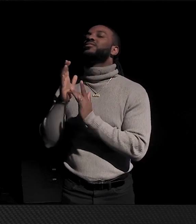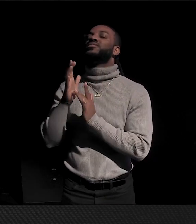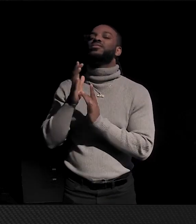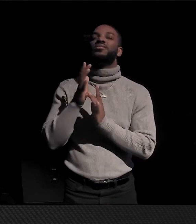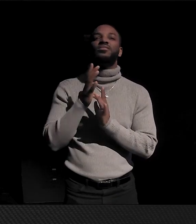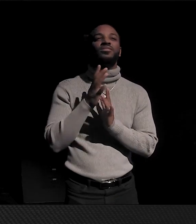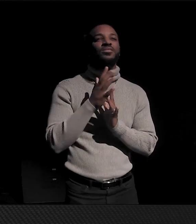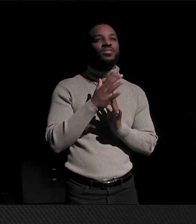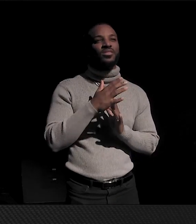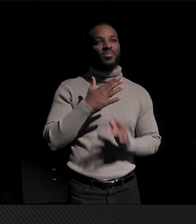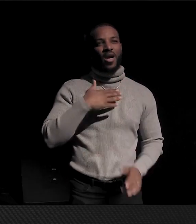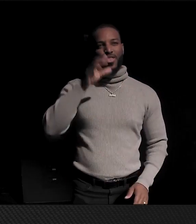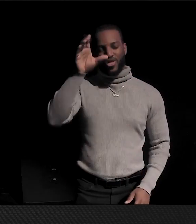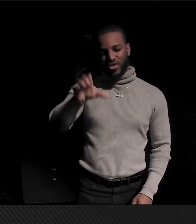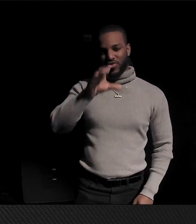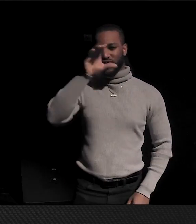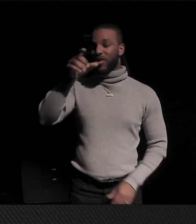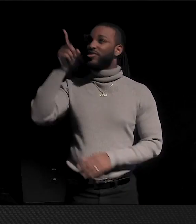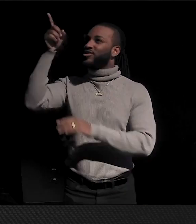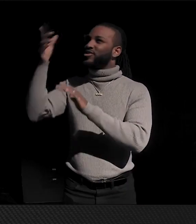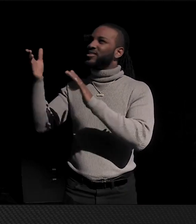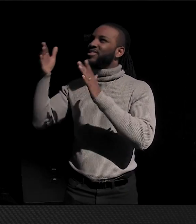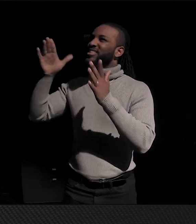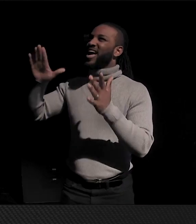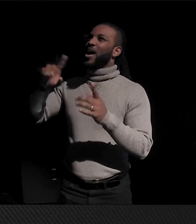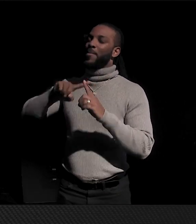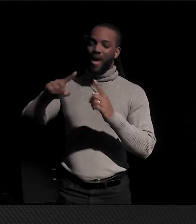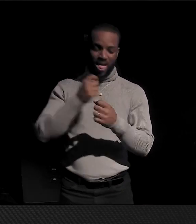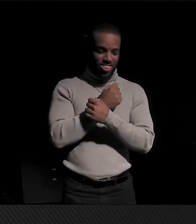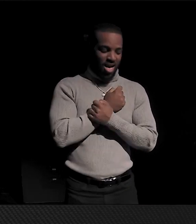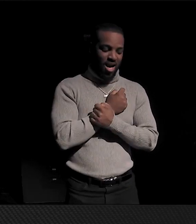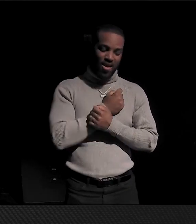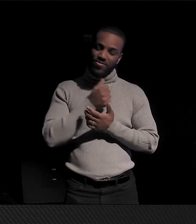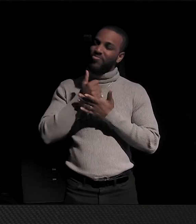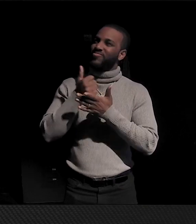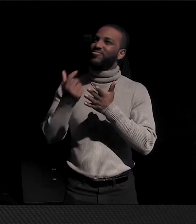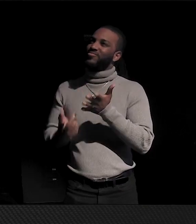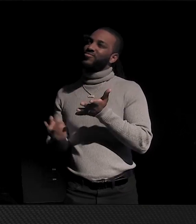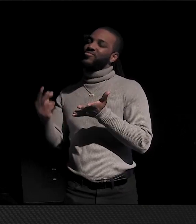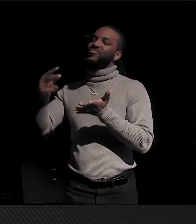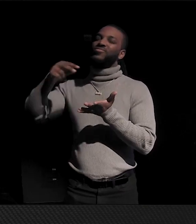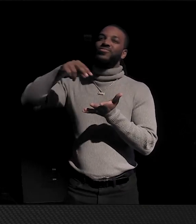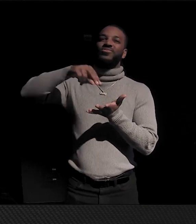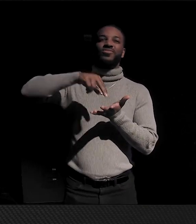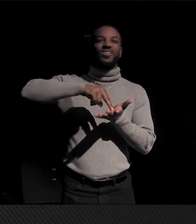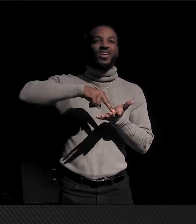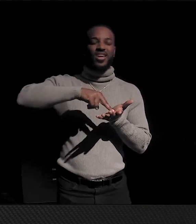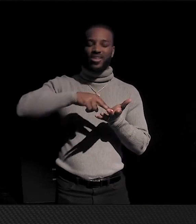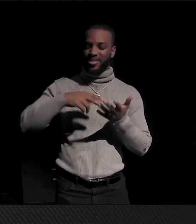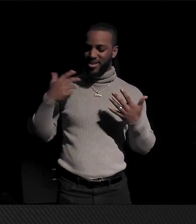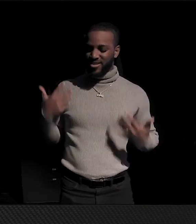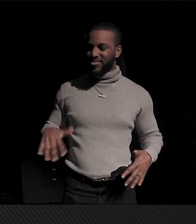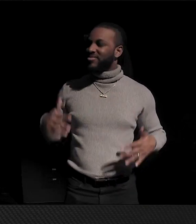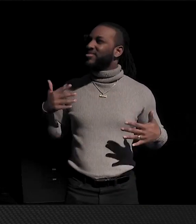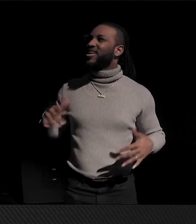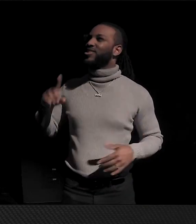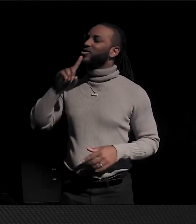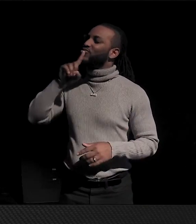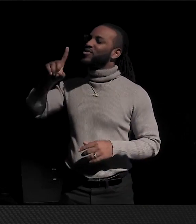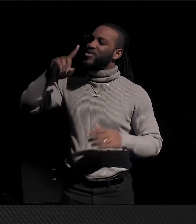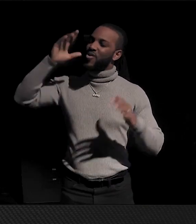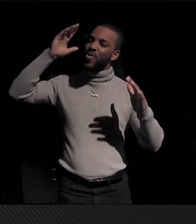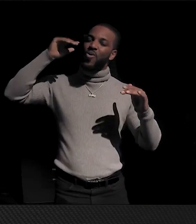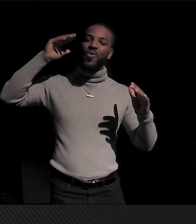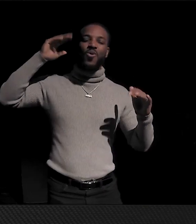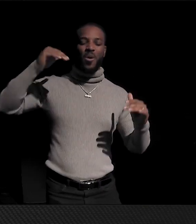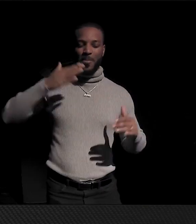By the cross you died, but with love you rose. There's nowhere else I can find real hope. You can